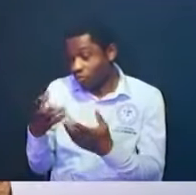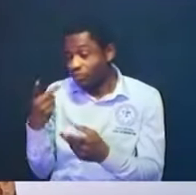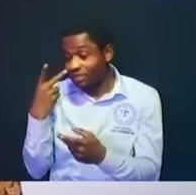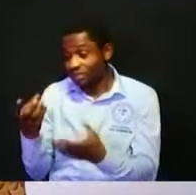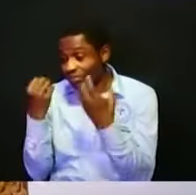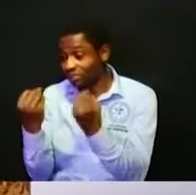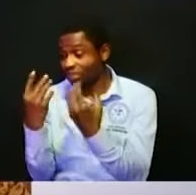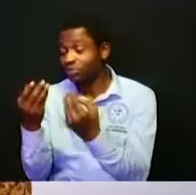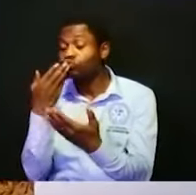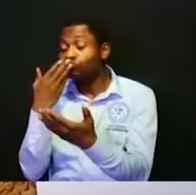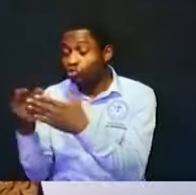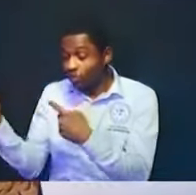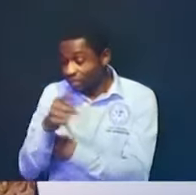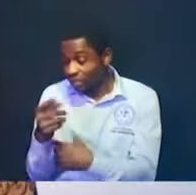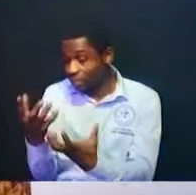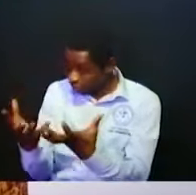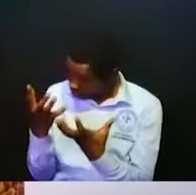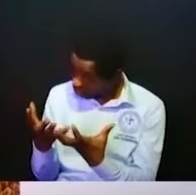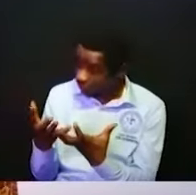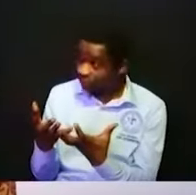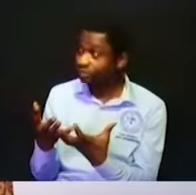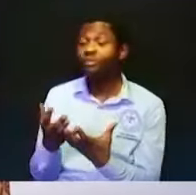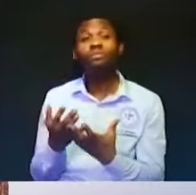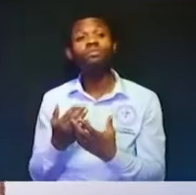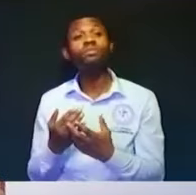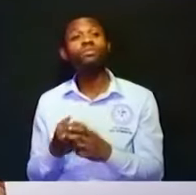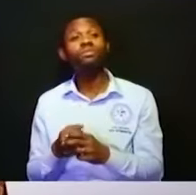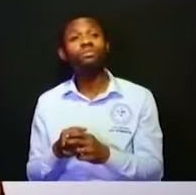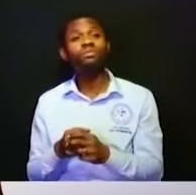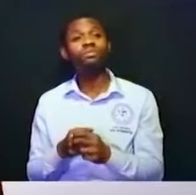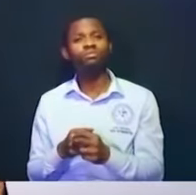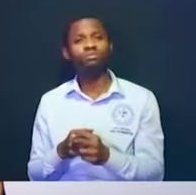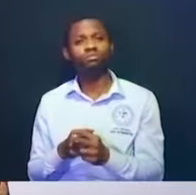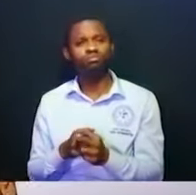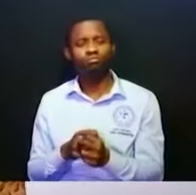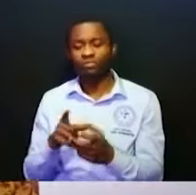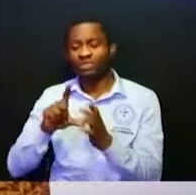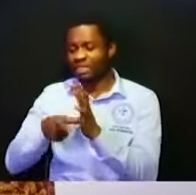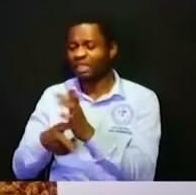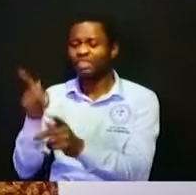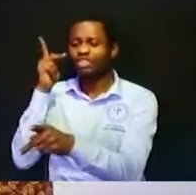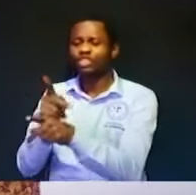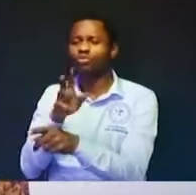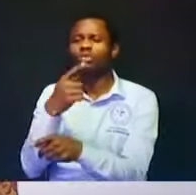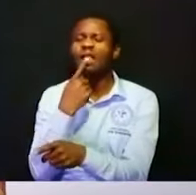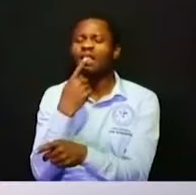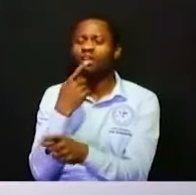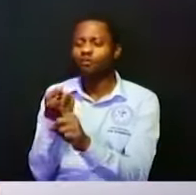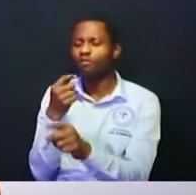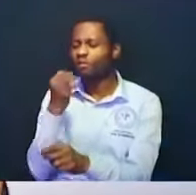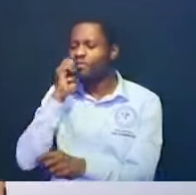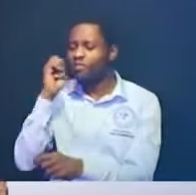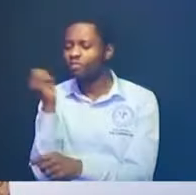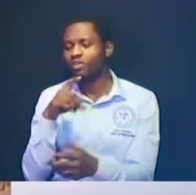good days. Na mumu hain ana oshushan kwa na opese unhunu onyin cherry. Now keep your tongue from evil and your lips